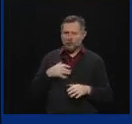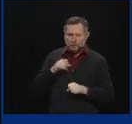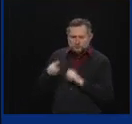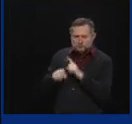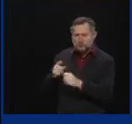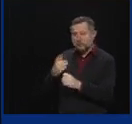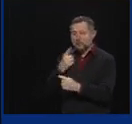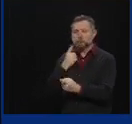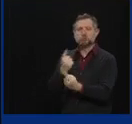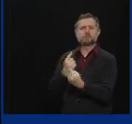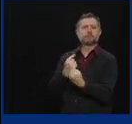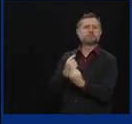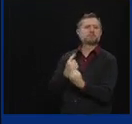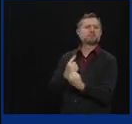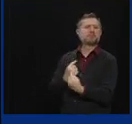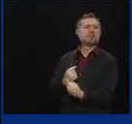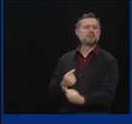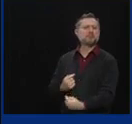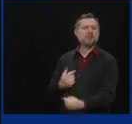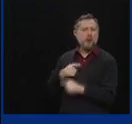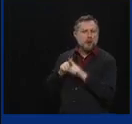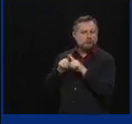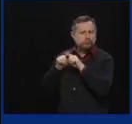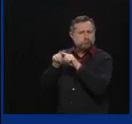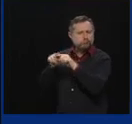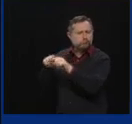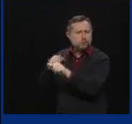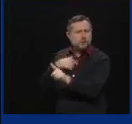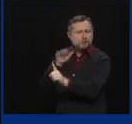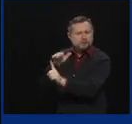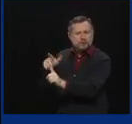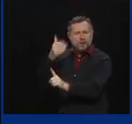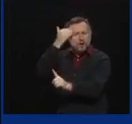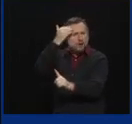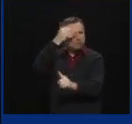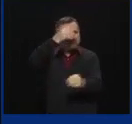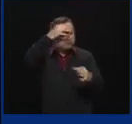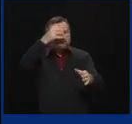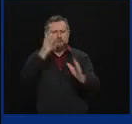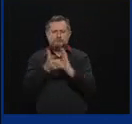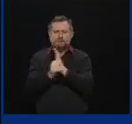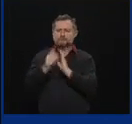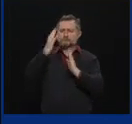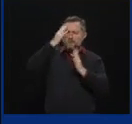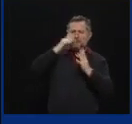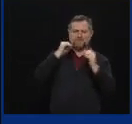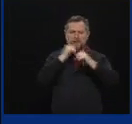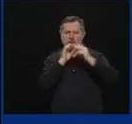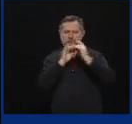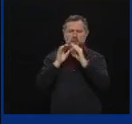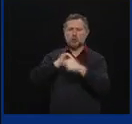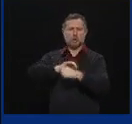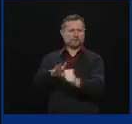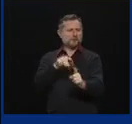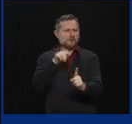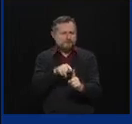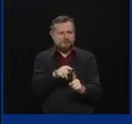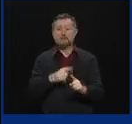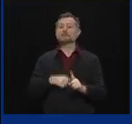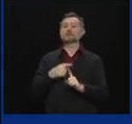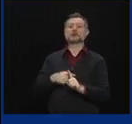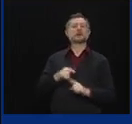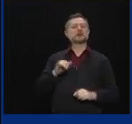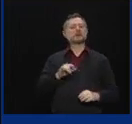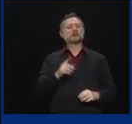for me personally as I ask him questions about how we're going to combat this. And Candace Moffins, I want to thank you for being the host